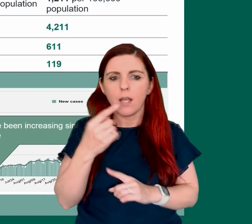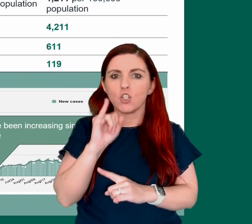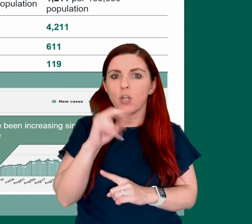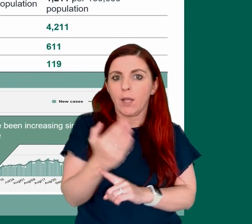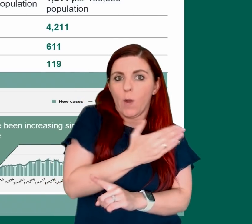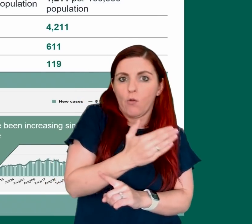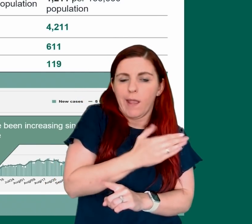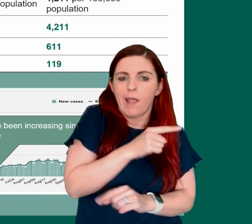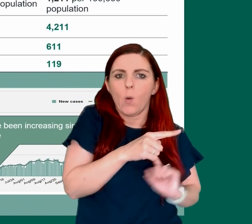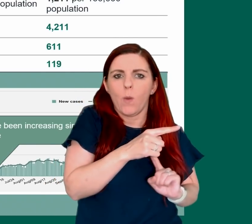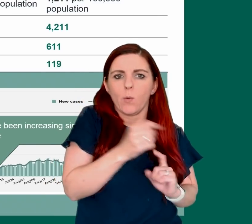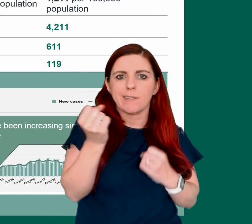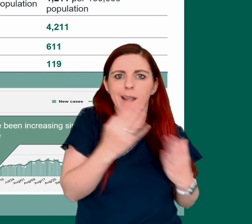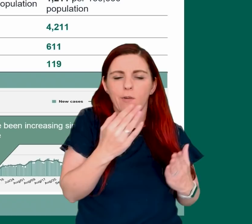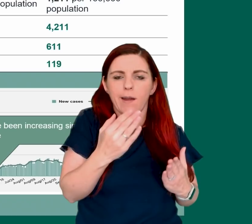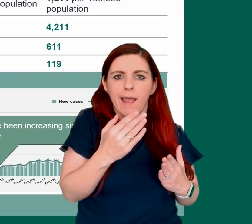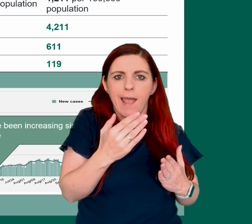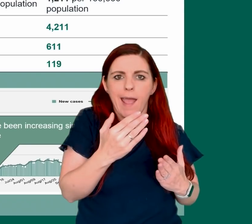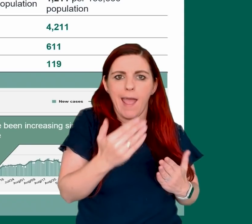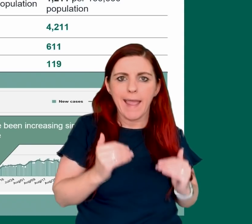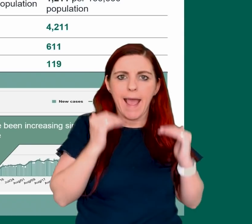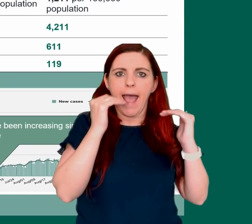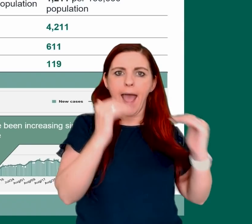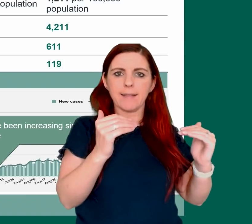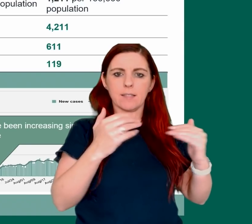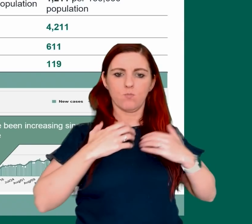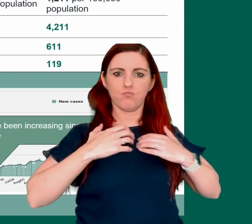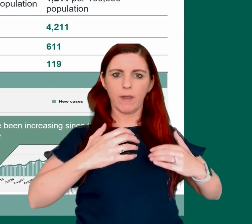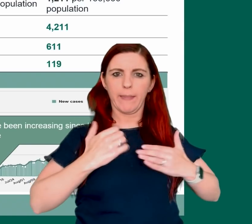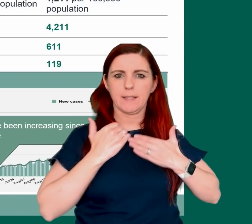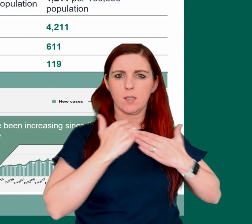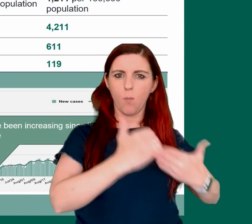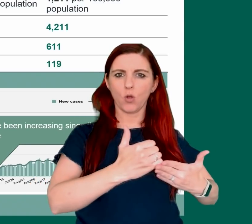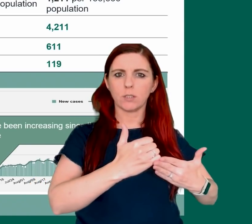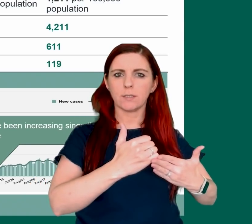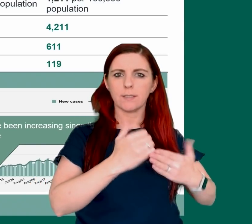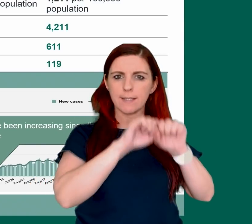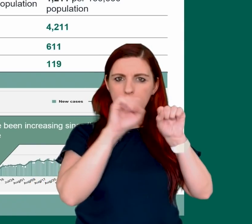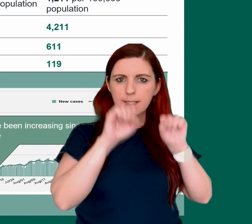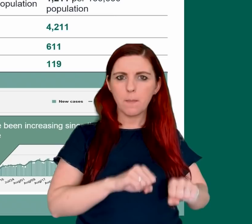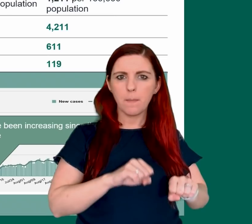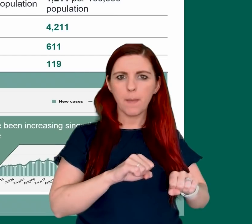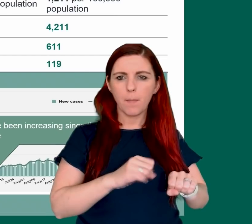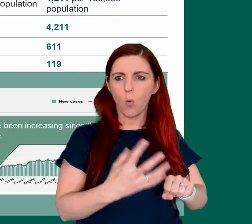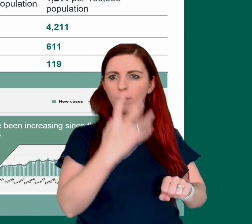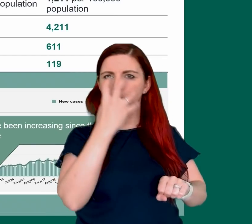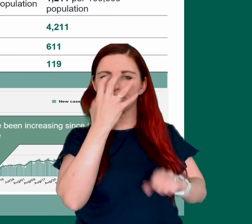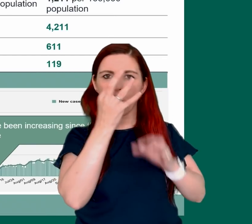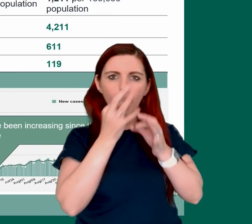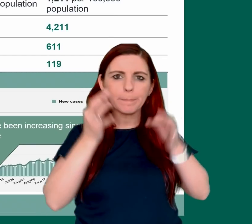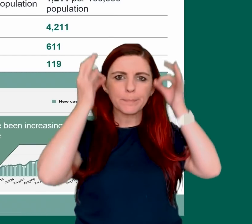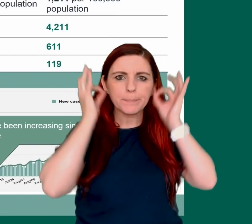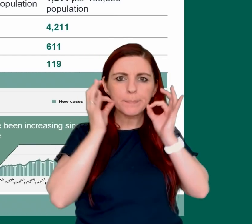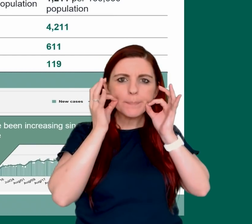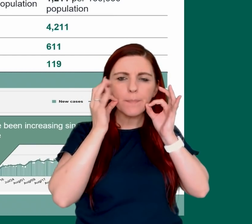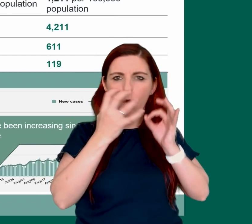delivering enhanced respiratory support to people. That means high flow oxygen, or people on what's called non-invasive ventilation, where there's a tightened mask with